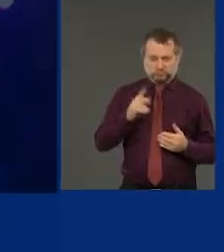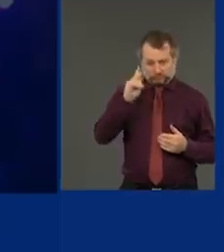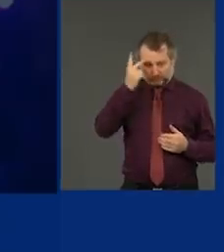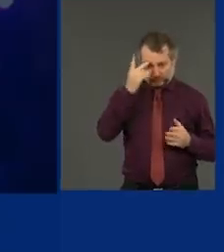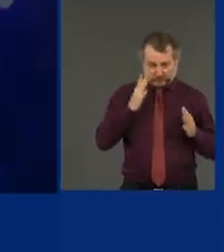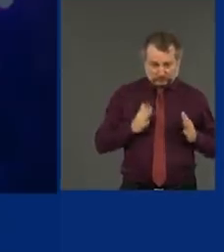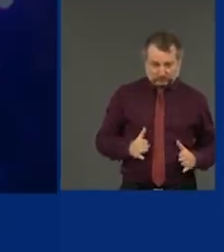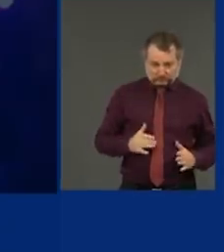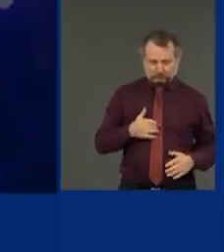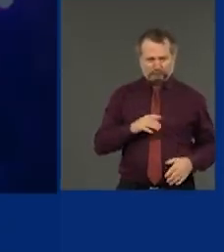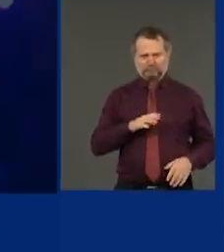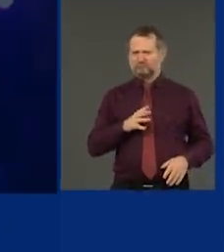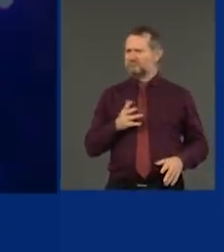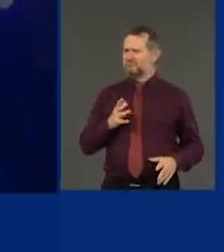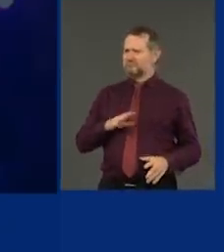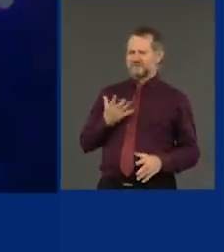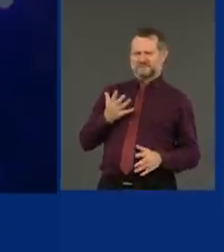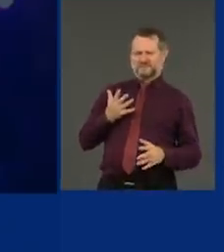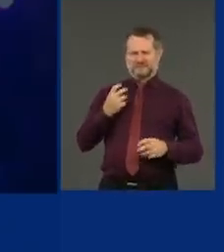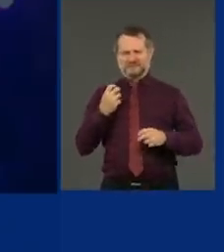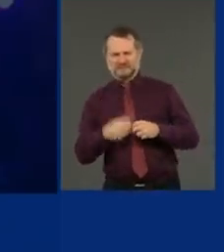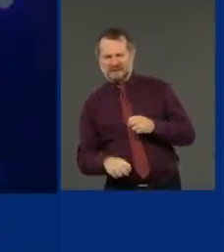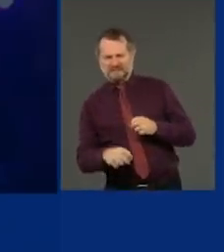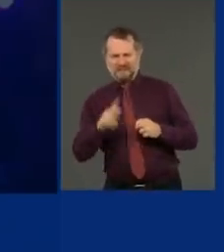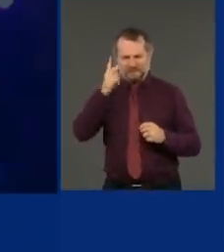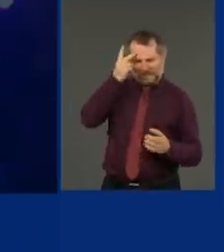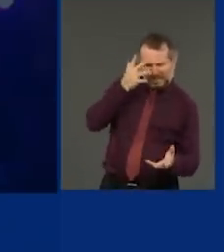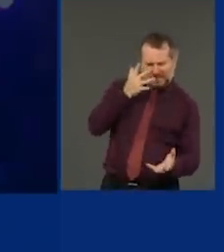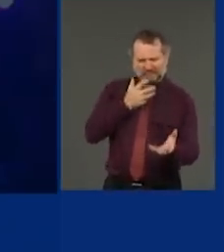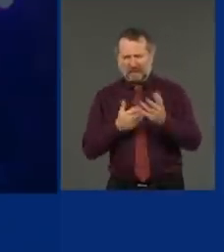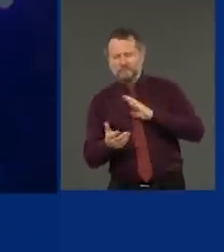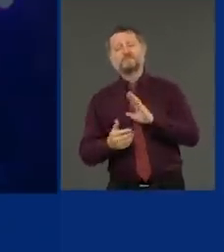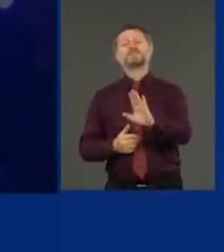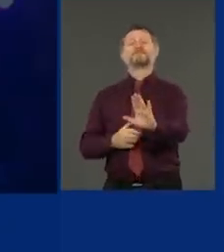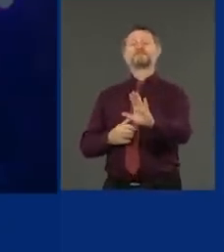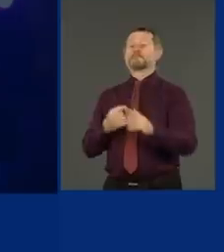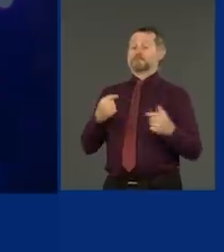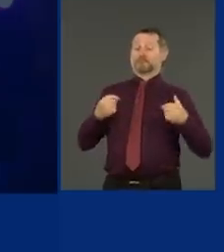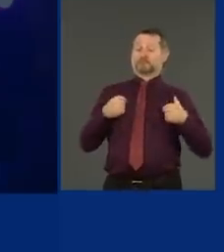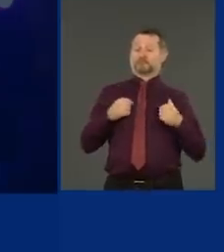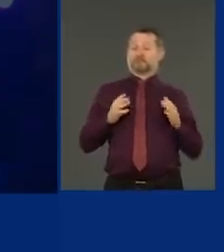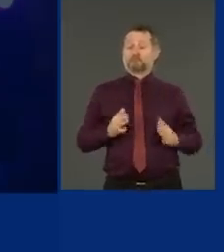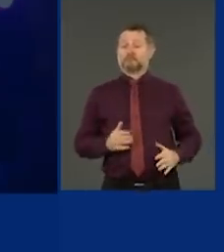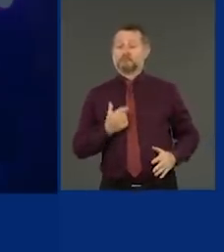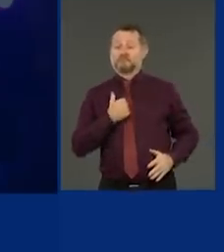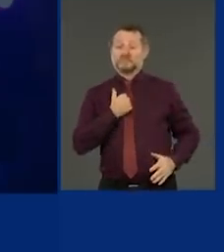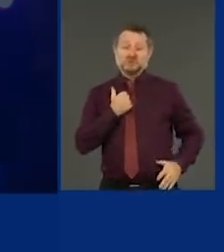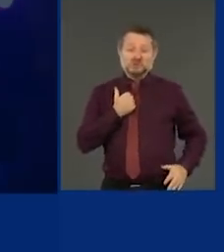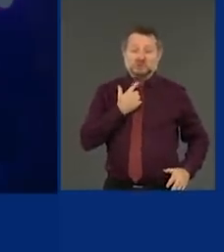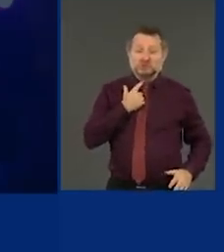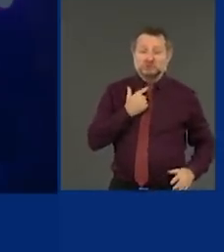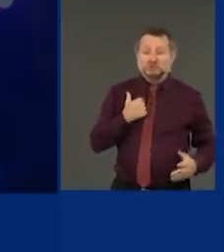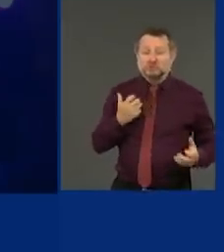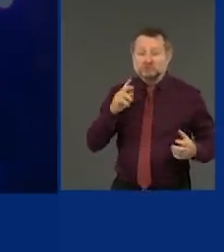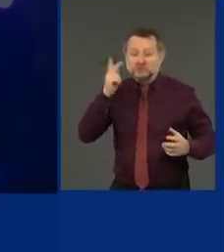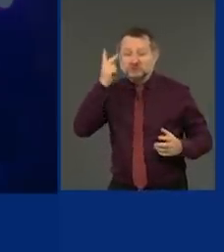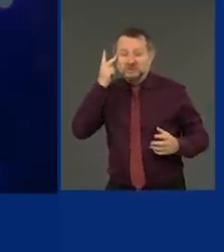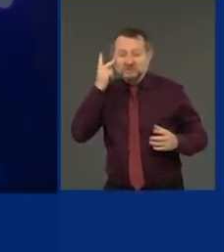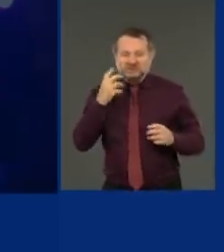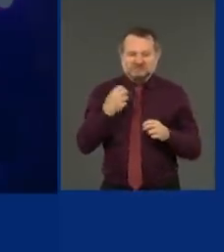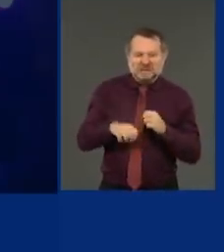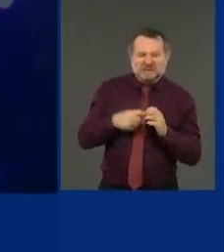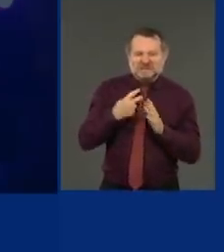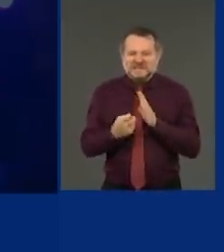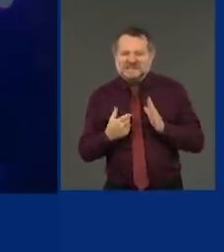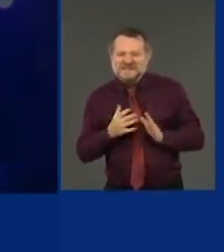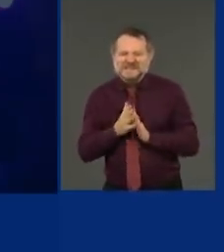difficult situations. I don't lust for politically difficult situations. But it has to